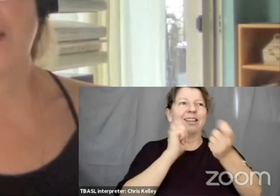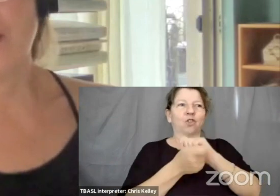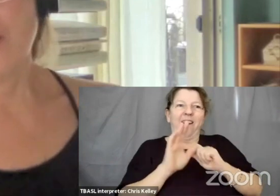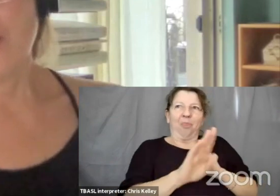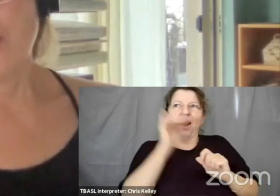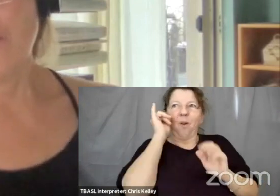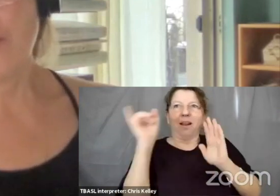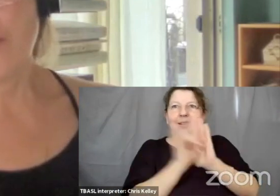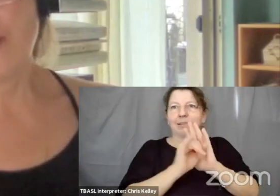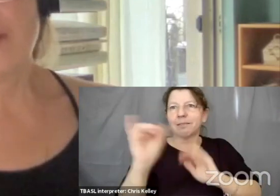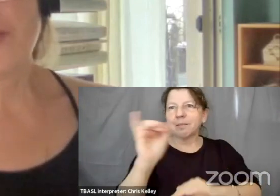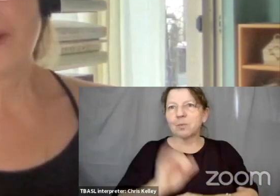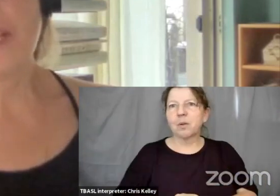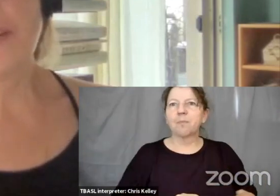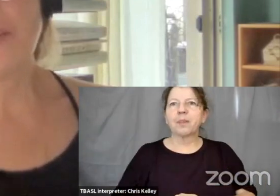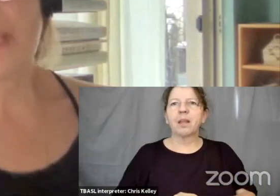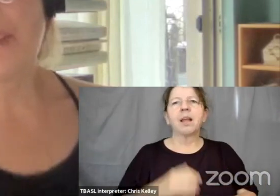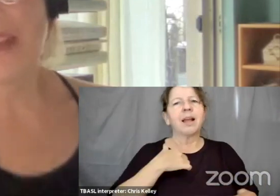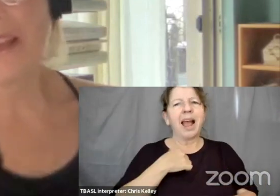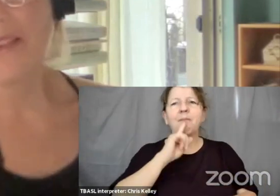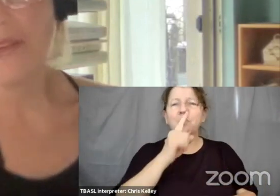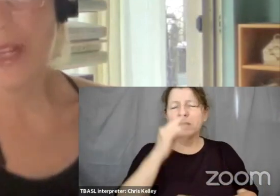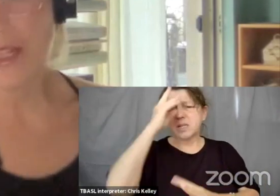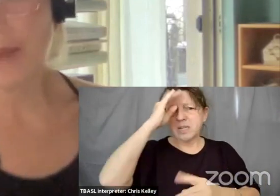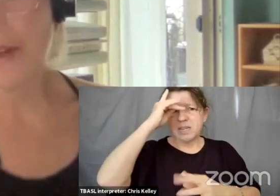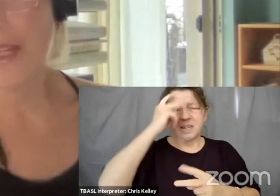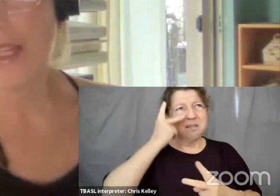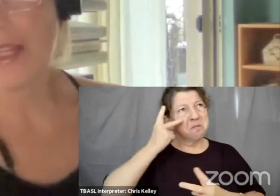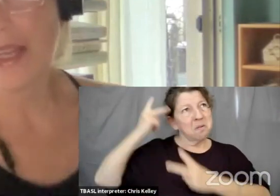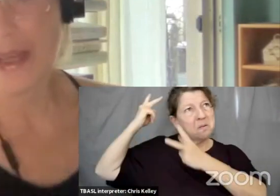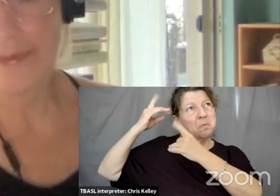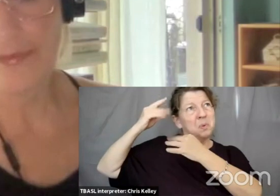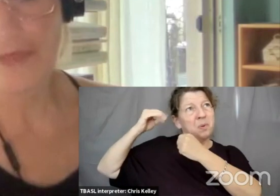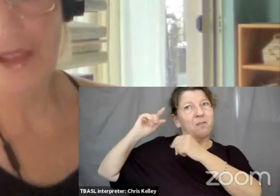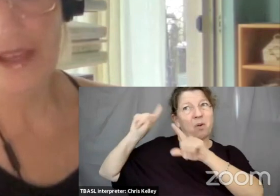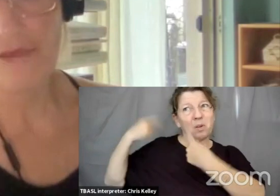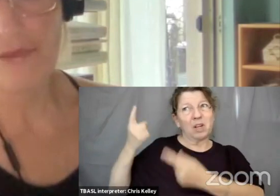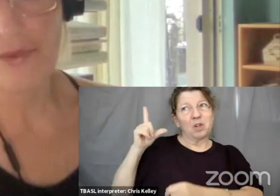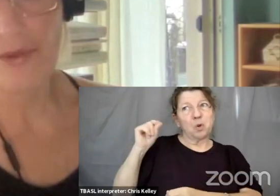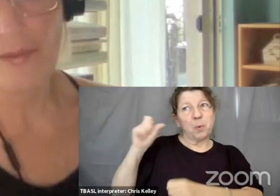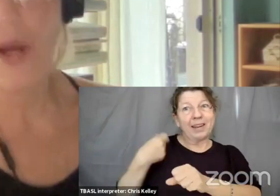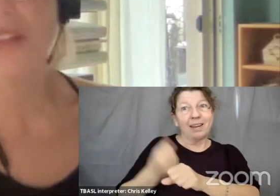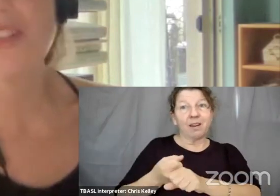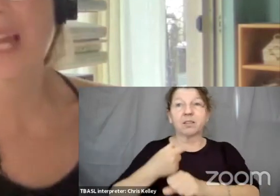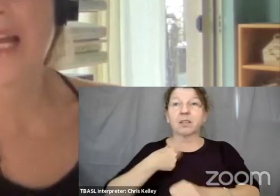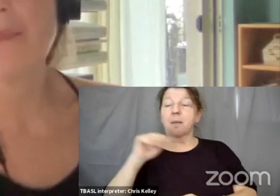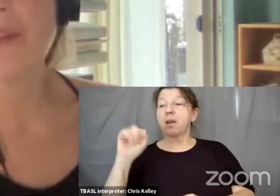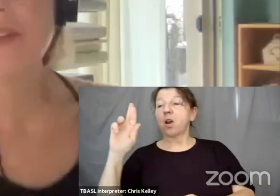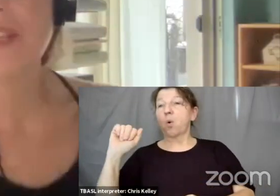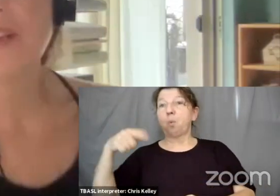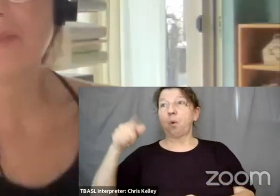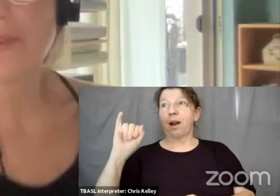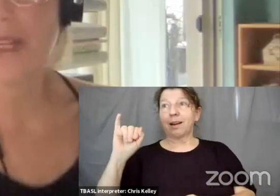reflecting also on these 20 years, because as an Iraqi American, I've marked